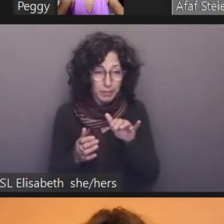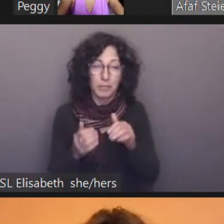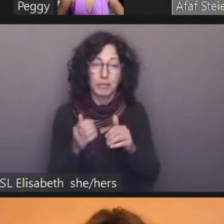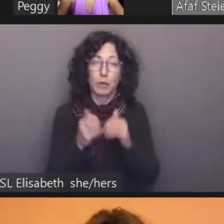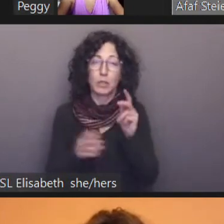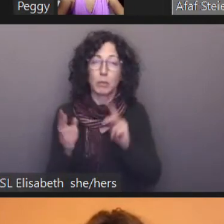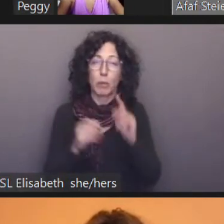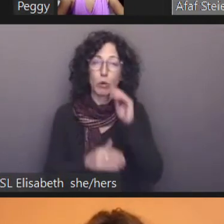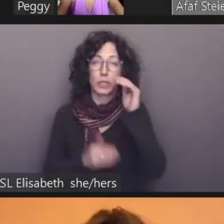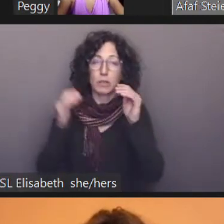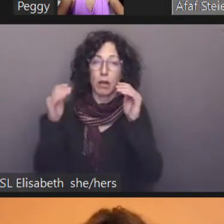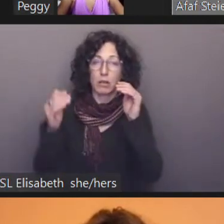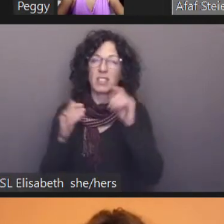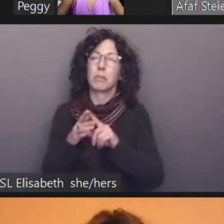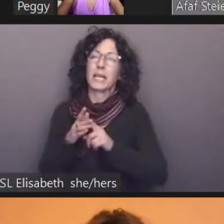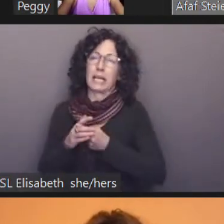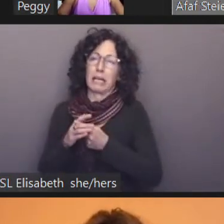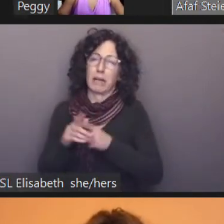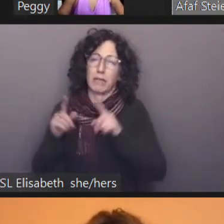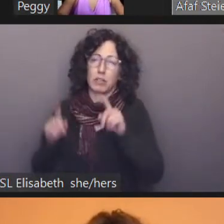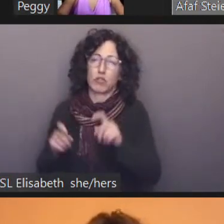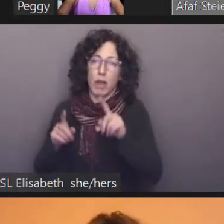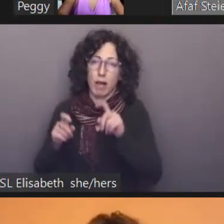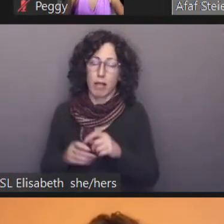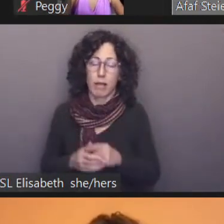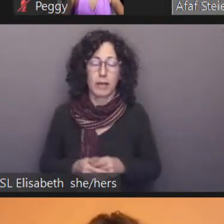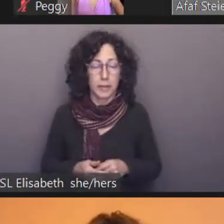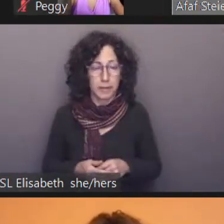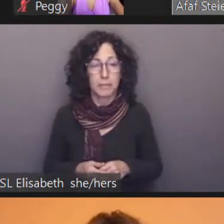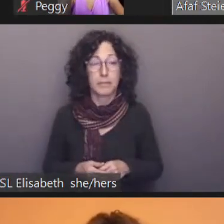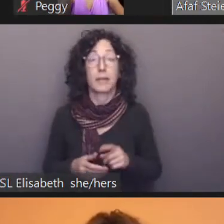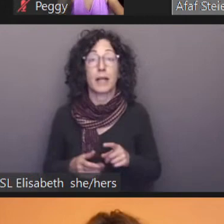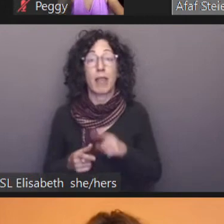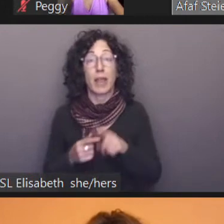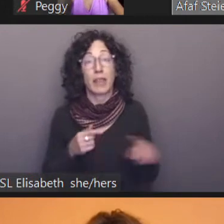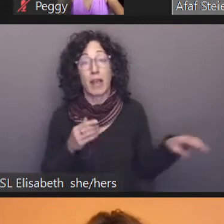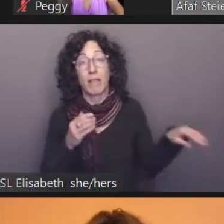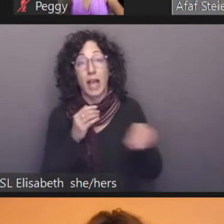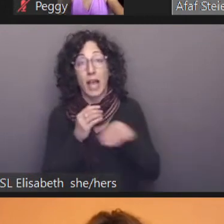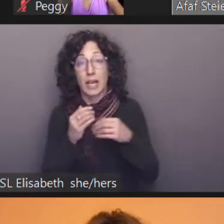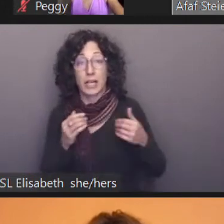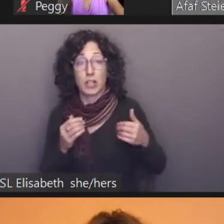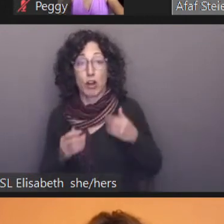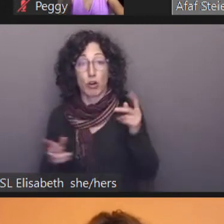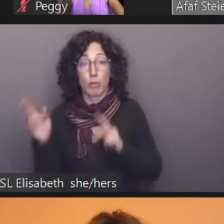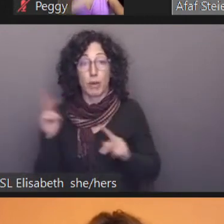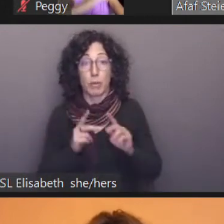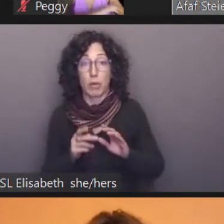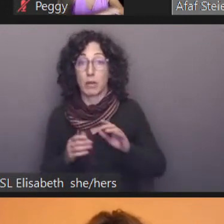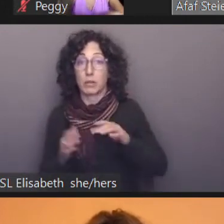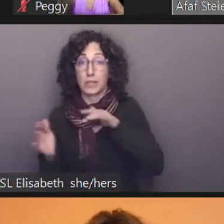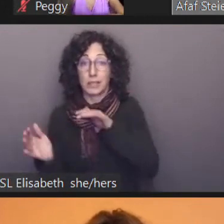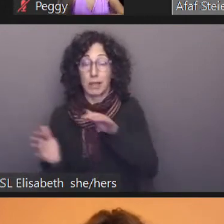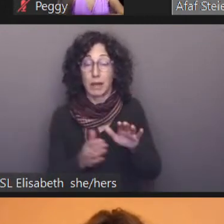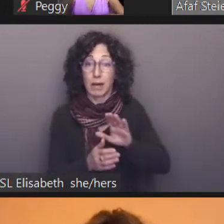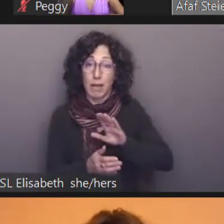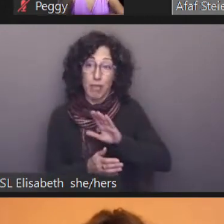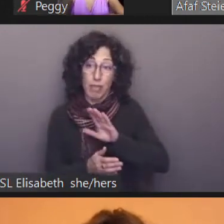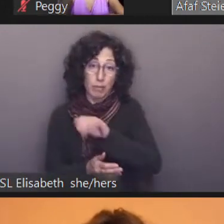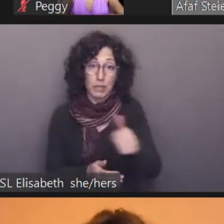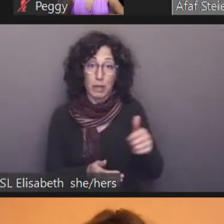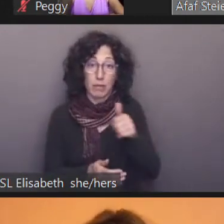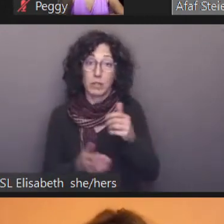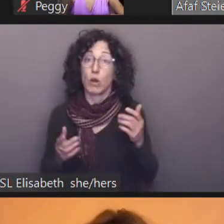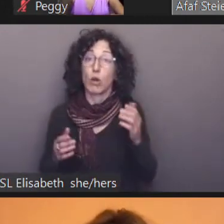population initially to look for this. And as they've added on studies in younger people, they're looking for the side